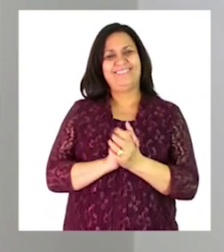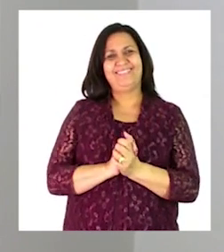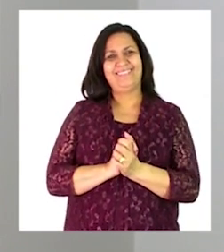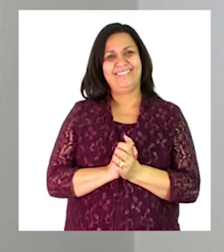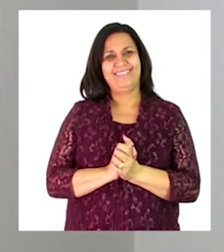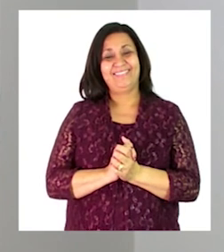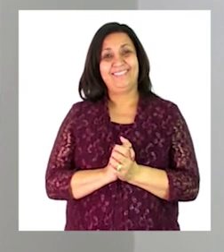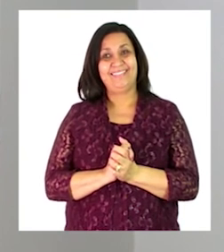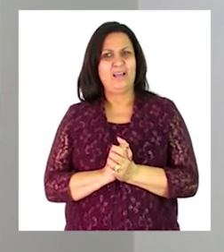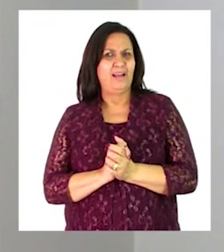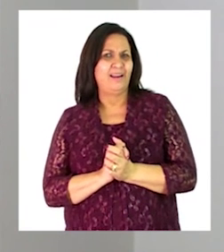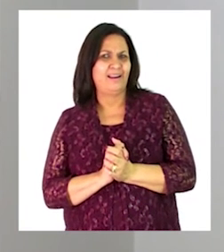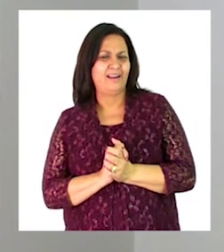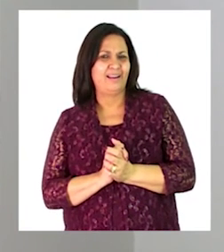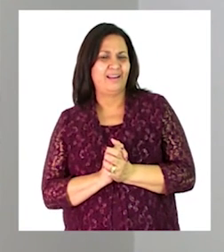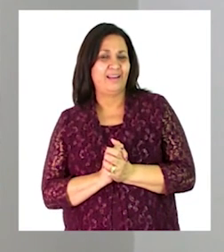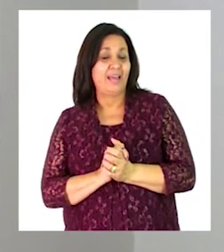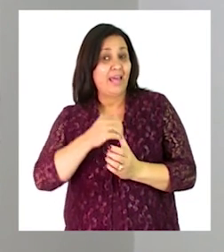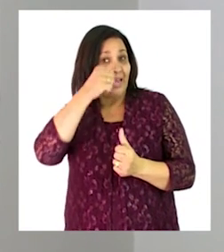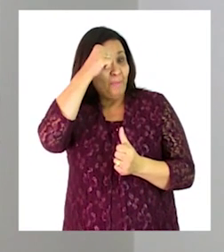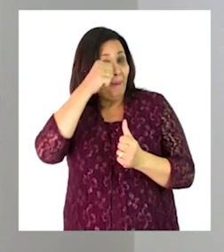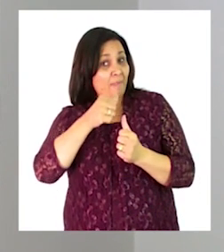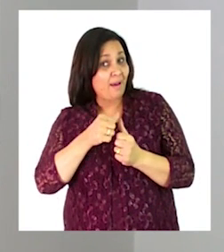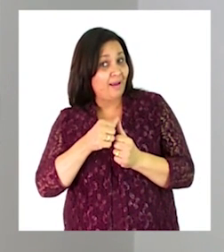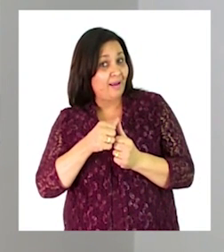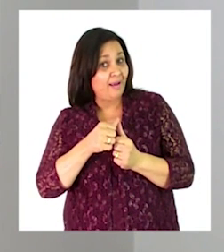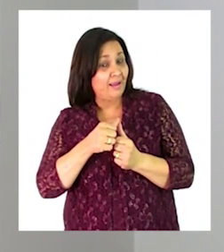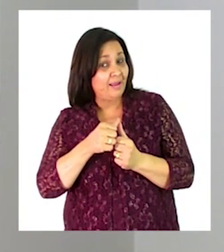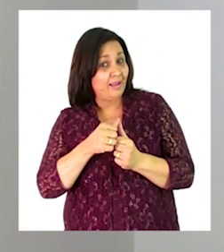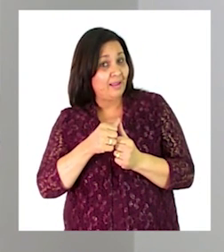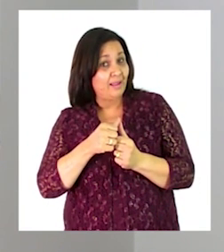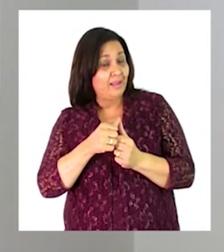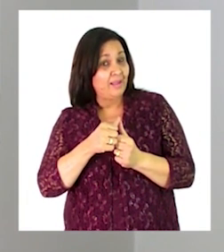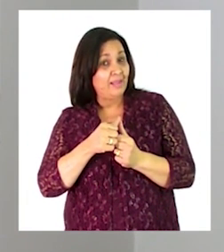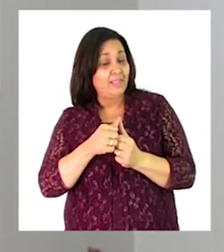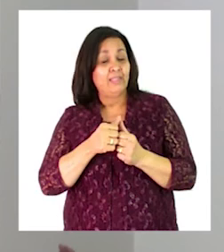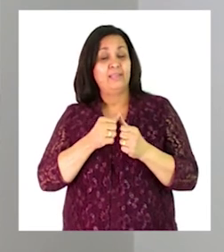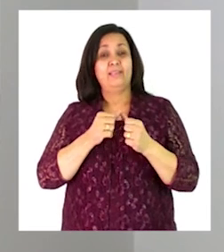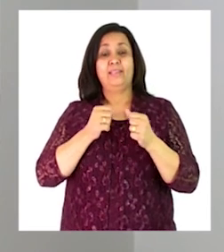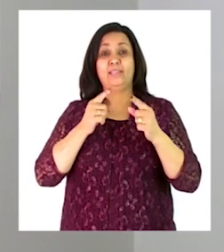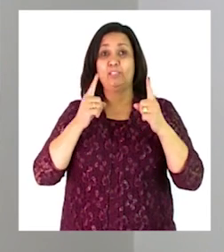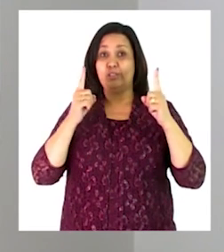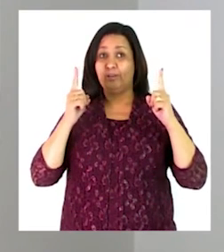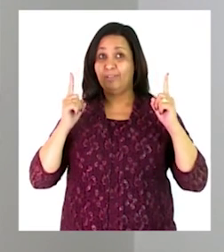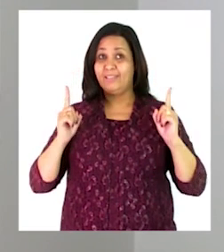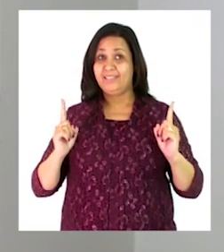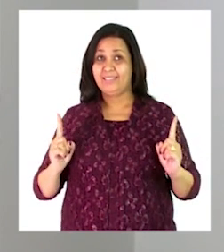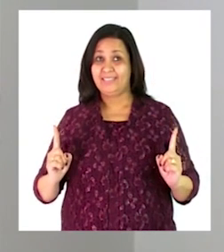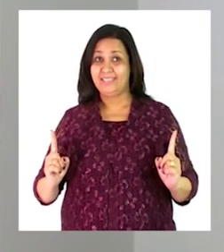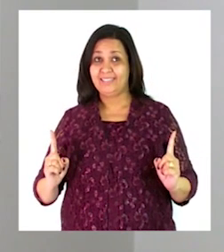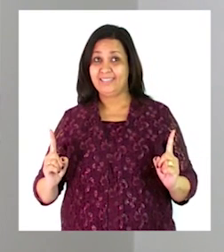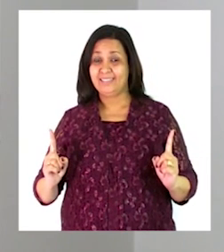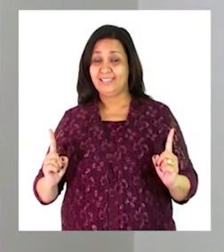sanitized. Now, I would like you to remember, boys and girls, to maintain your social distance.